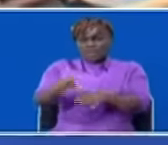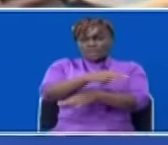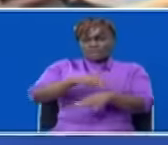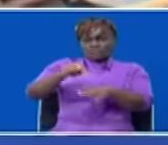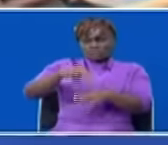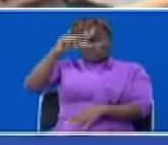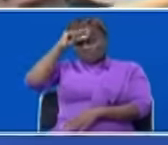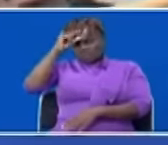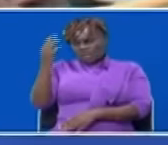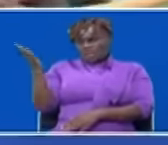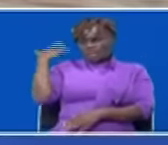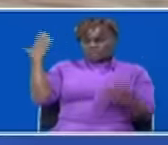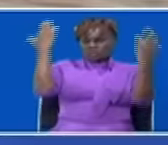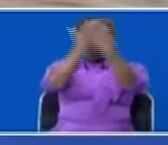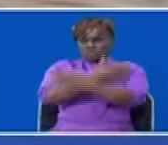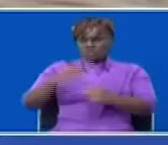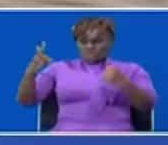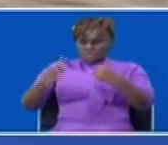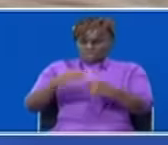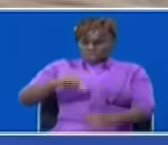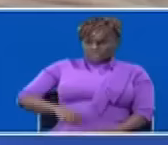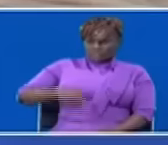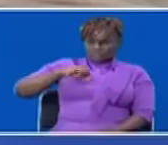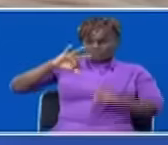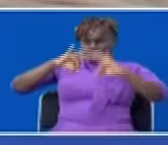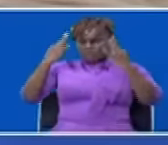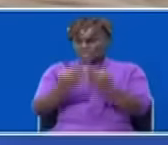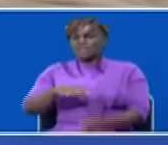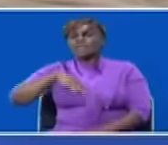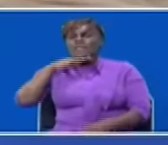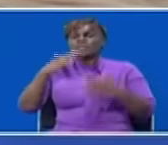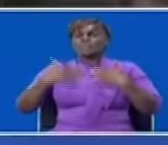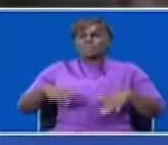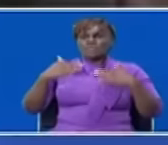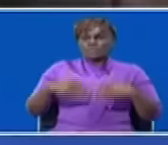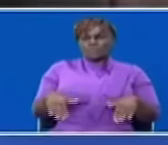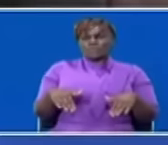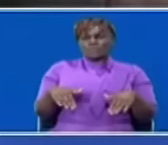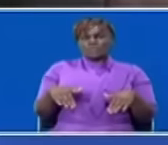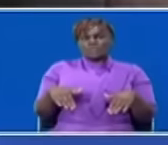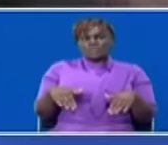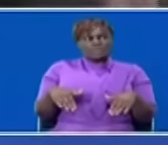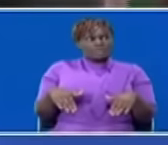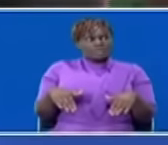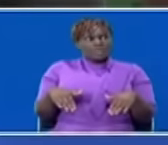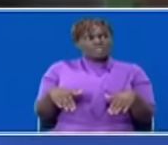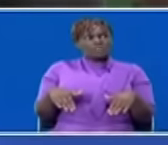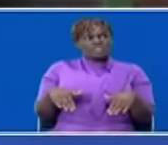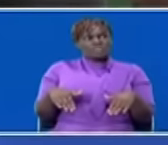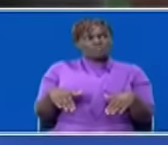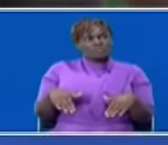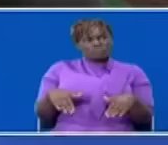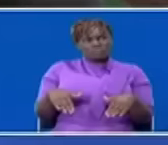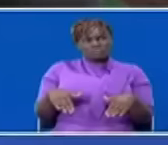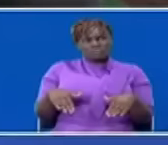governments. Last night, 8 survivors and families of the deceased spent a night in the cold as they waited for the search to begin.